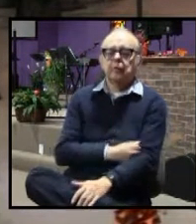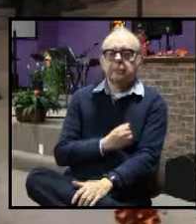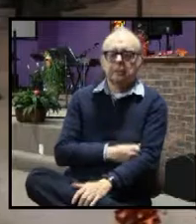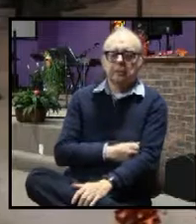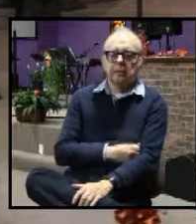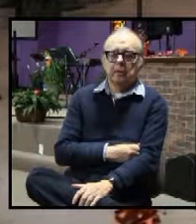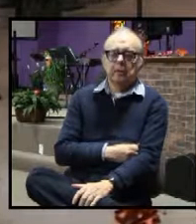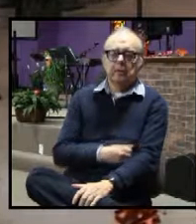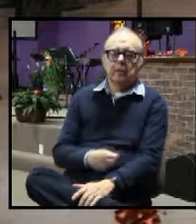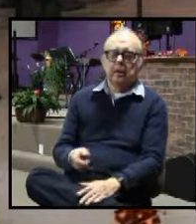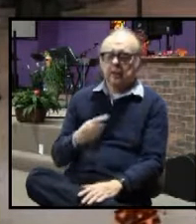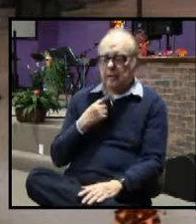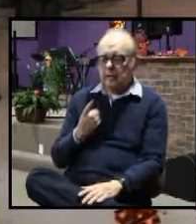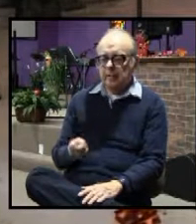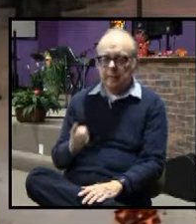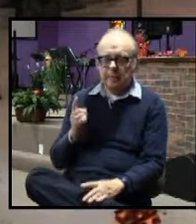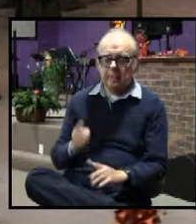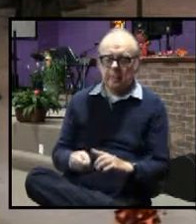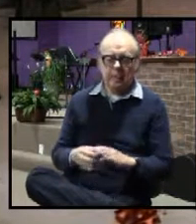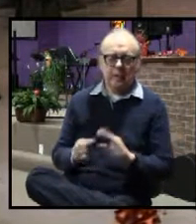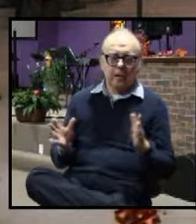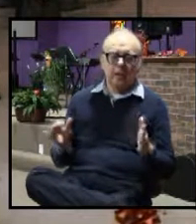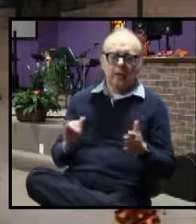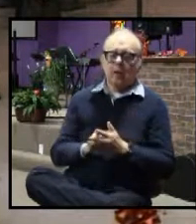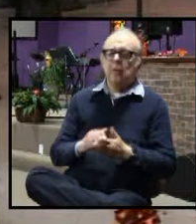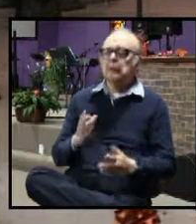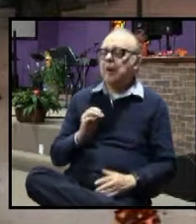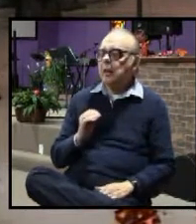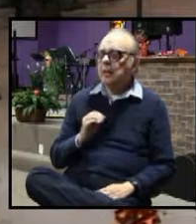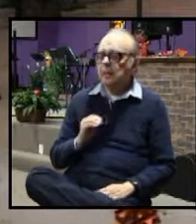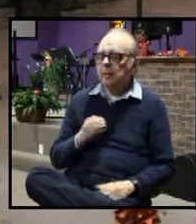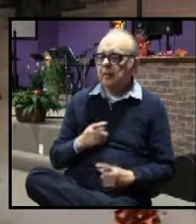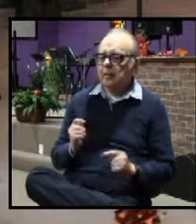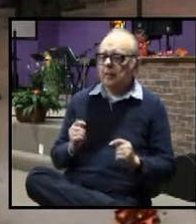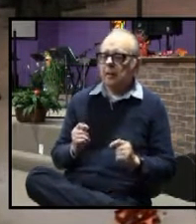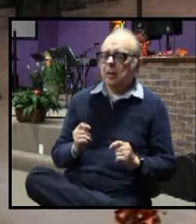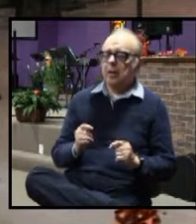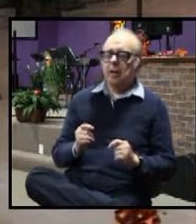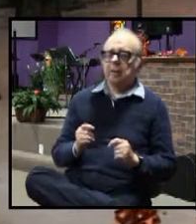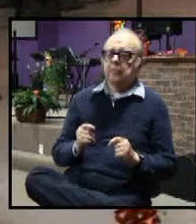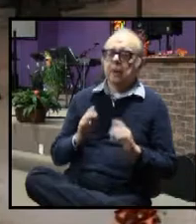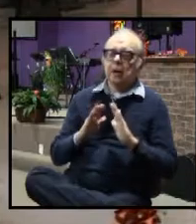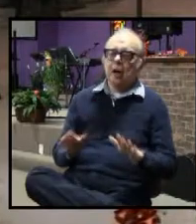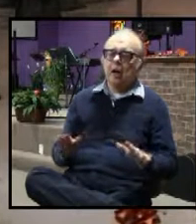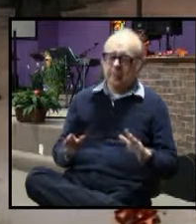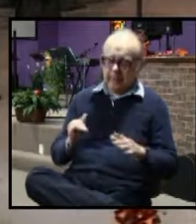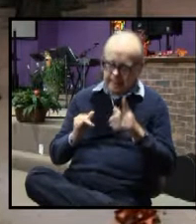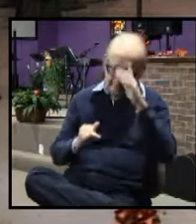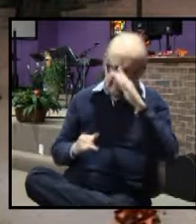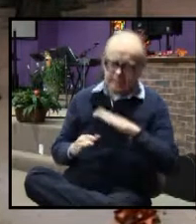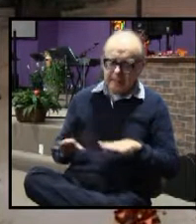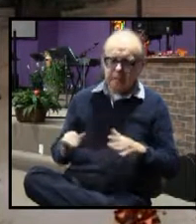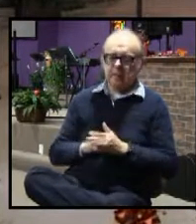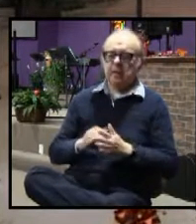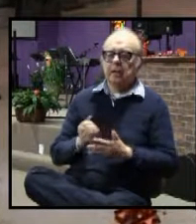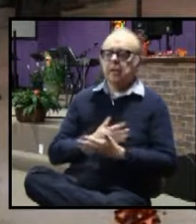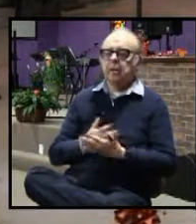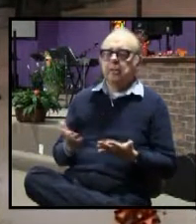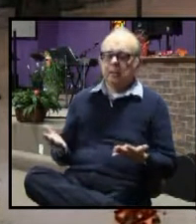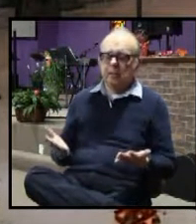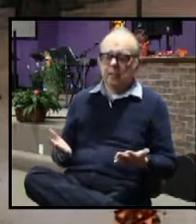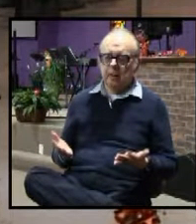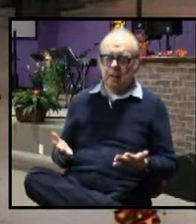drugs. Like I just told you, I couldn't break free of that on my own. I was trying to calm Brian Nichols down that night and do